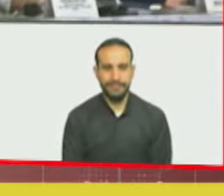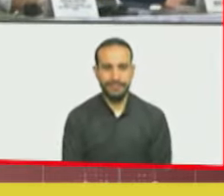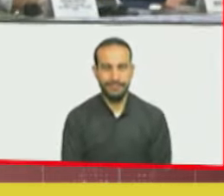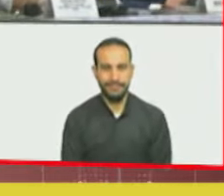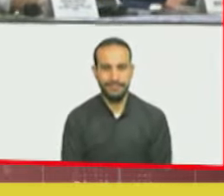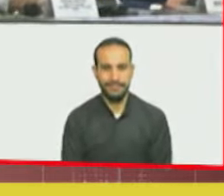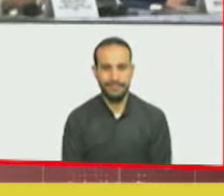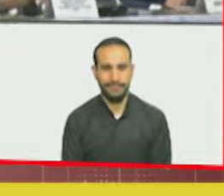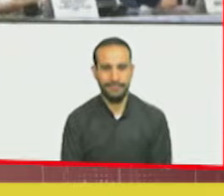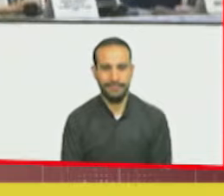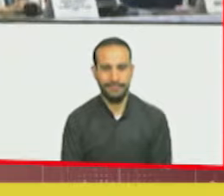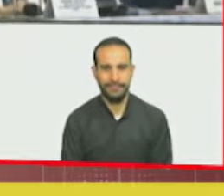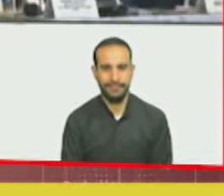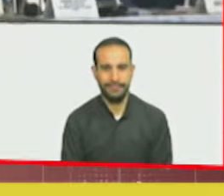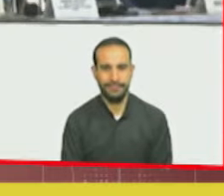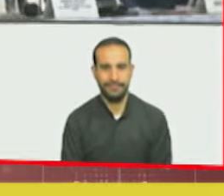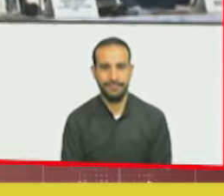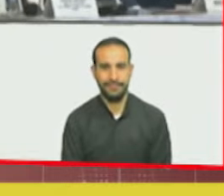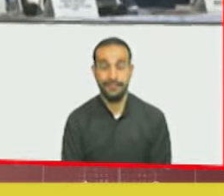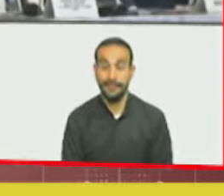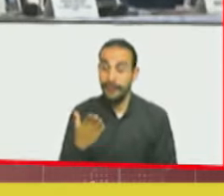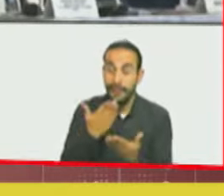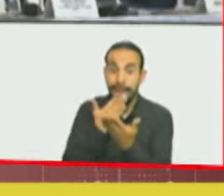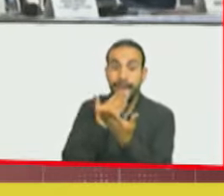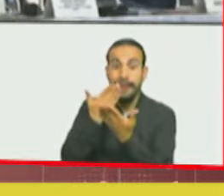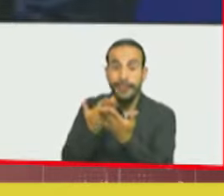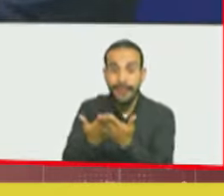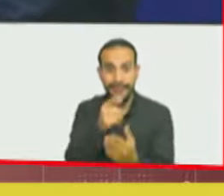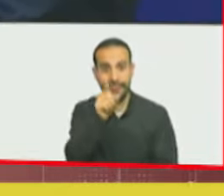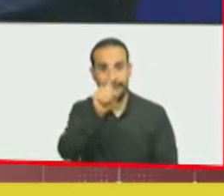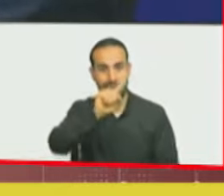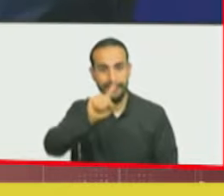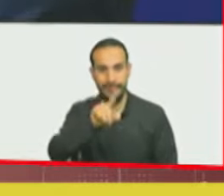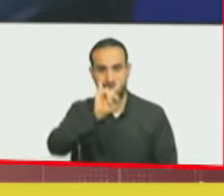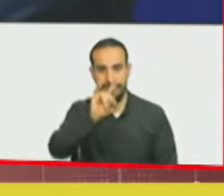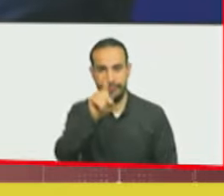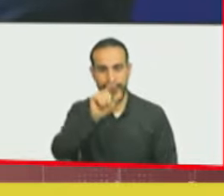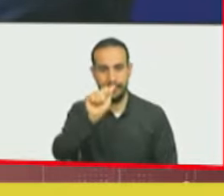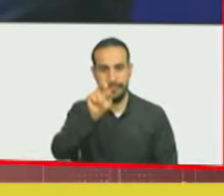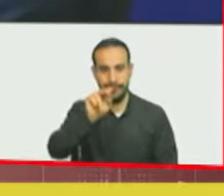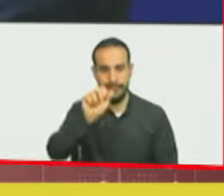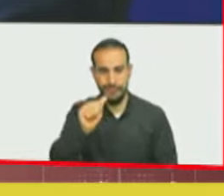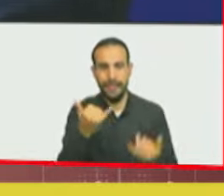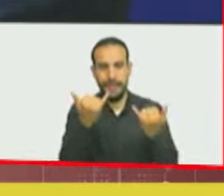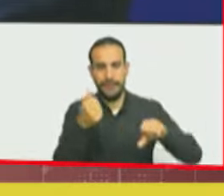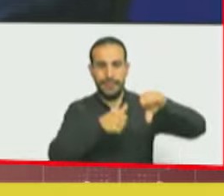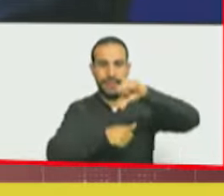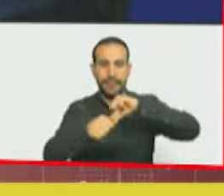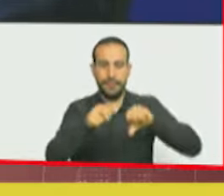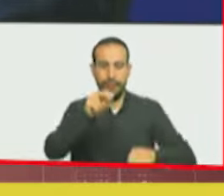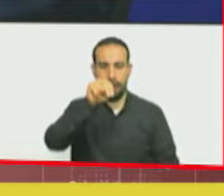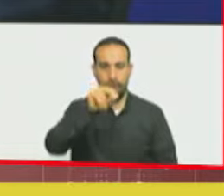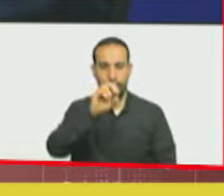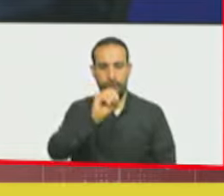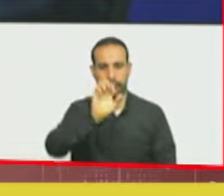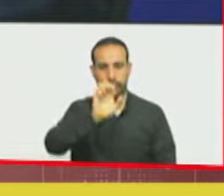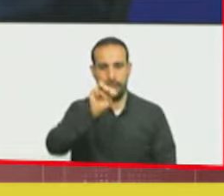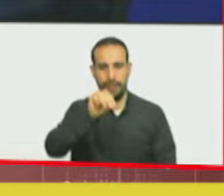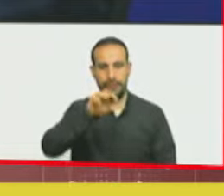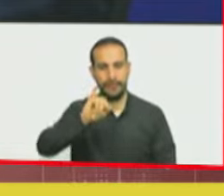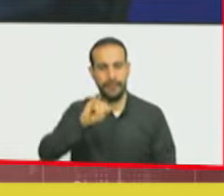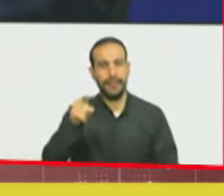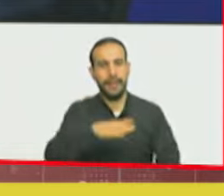profound development transformation. Thank you very much for your participation. These are some of the conclusions that this day